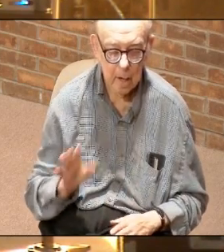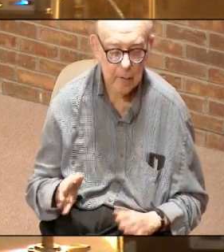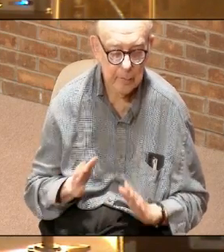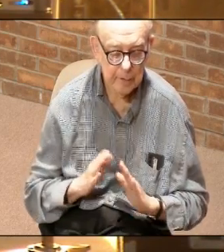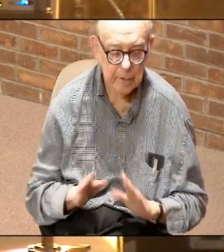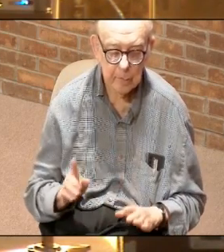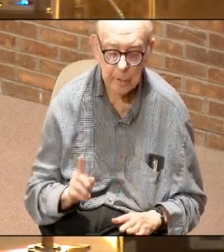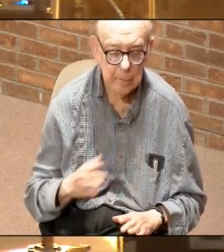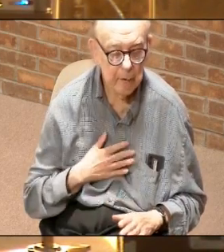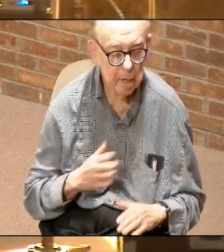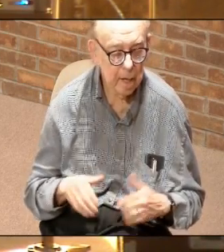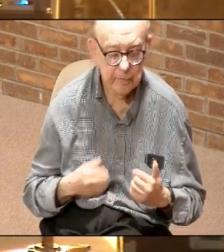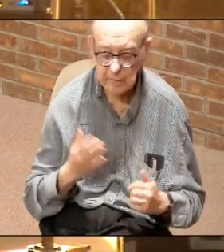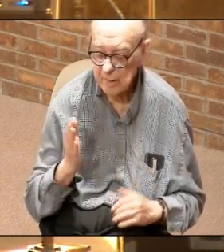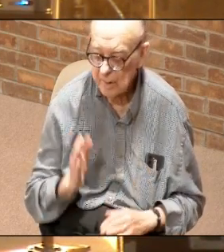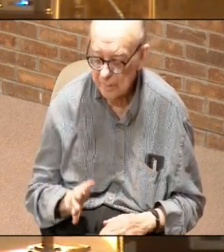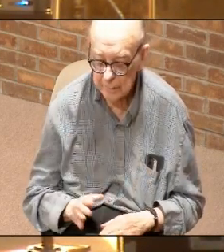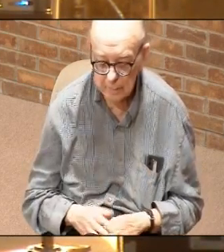my life.